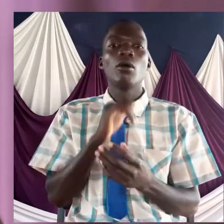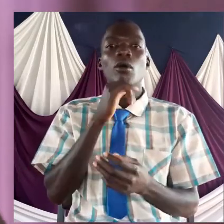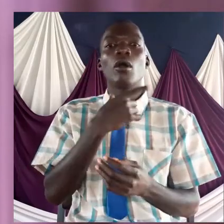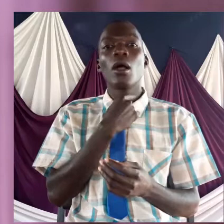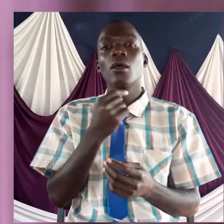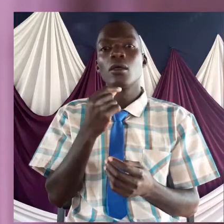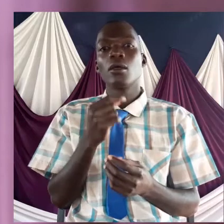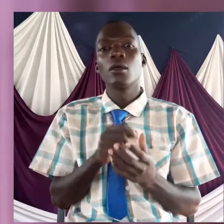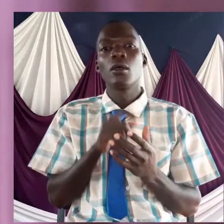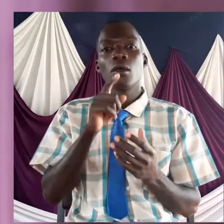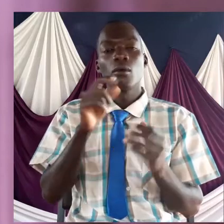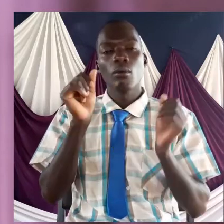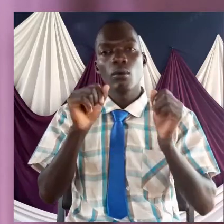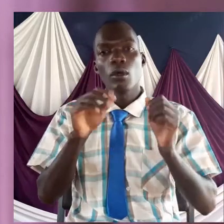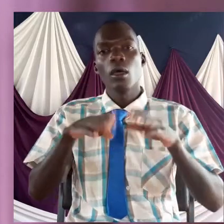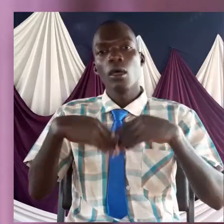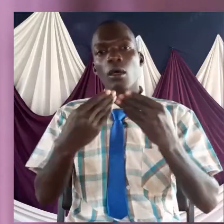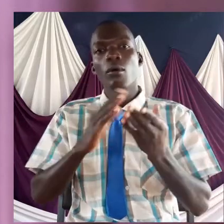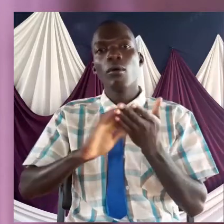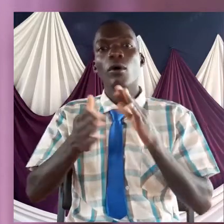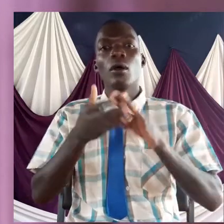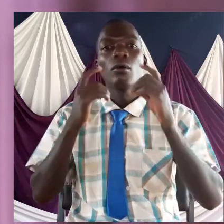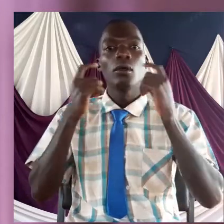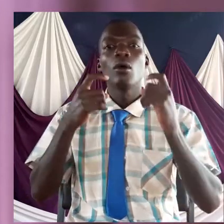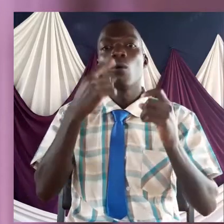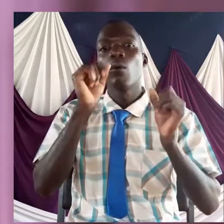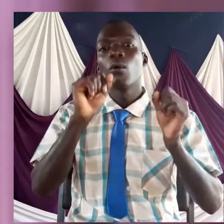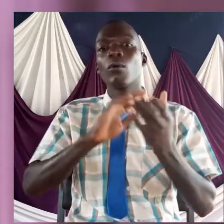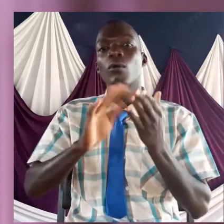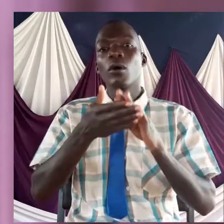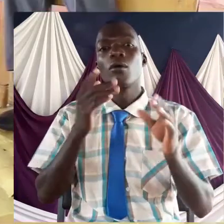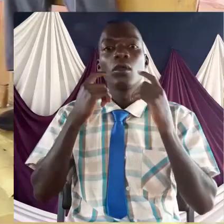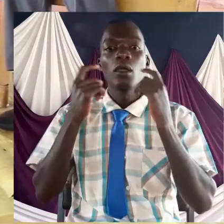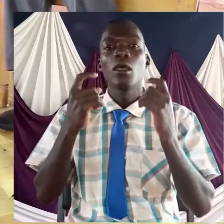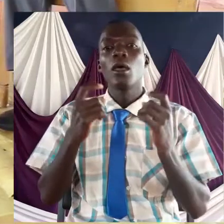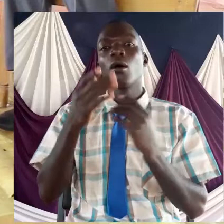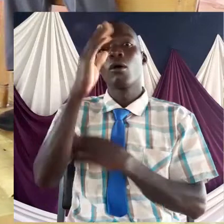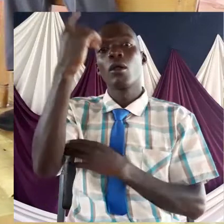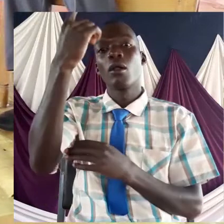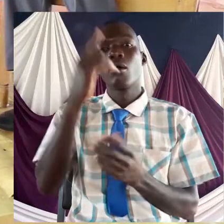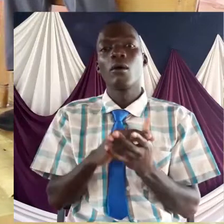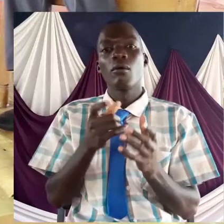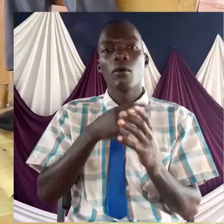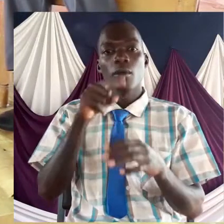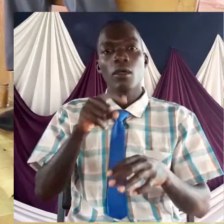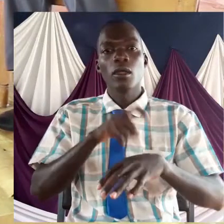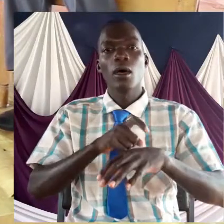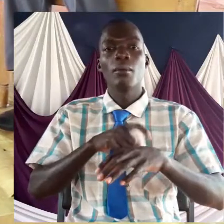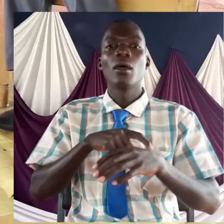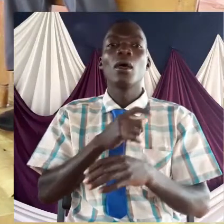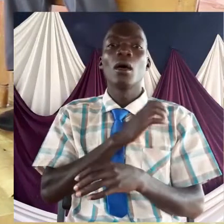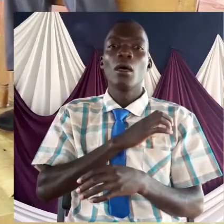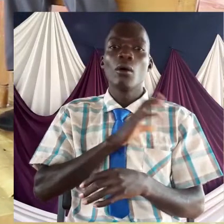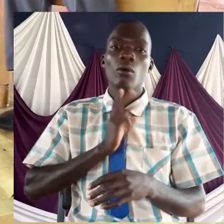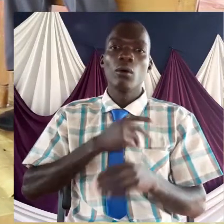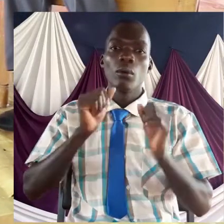it is said, the Pope is able to forgive sin. Mm-hmm. The only one who forgives sin is God, and God, mm-hmm, alone. Mm-hmm. Now, from these activities, we are